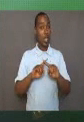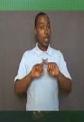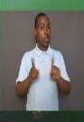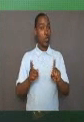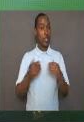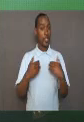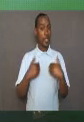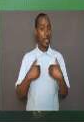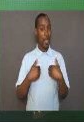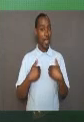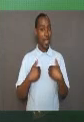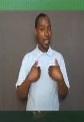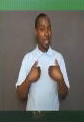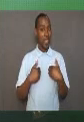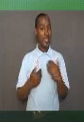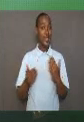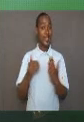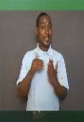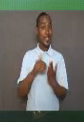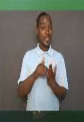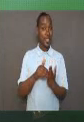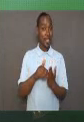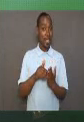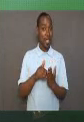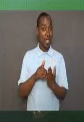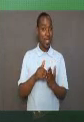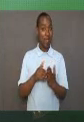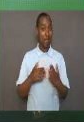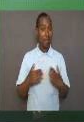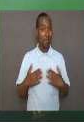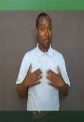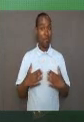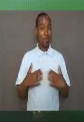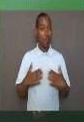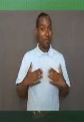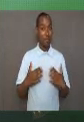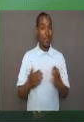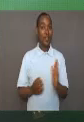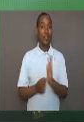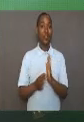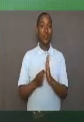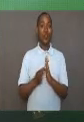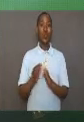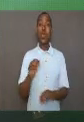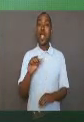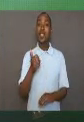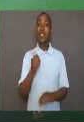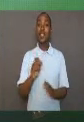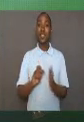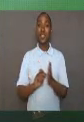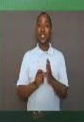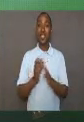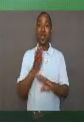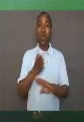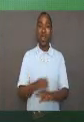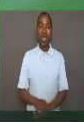you recorded your breaths after running through a field for 10 minutes? Do